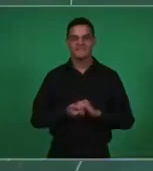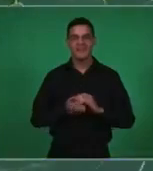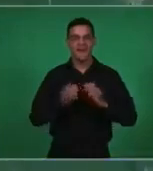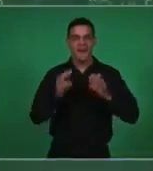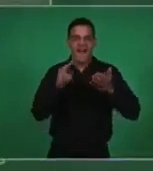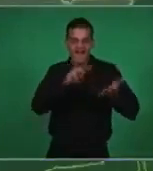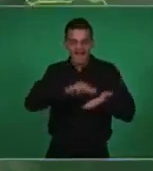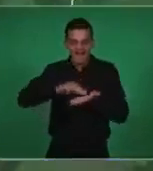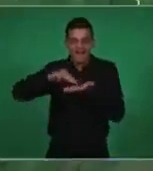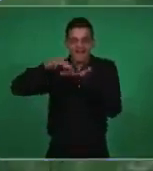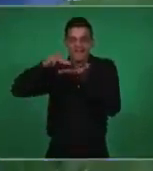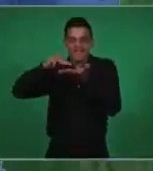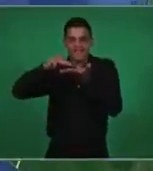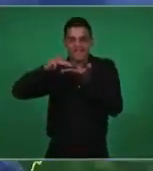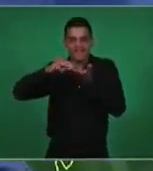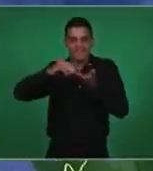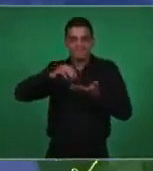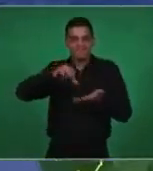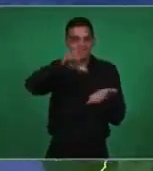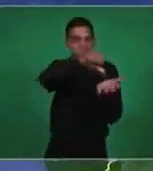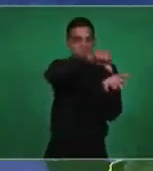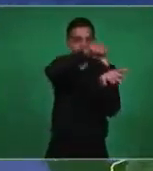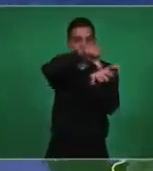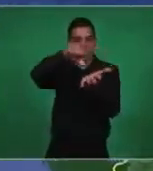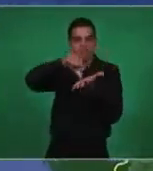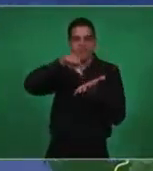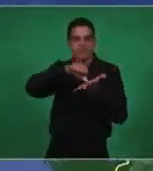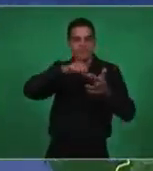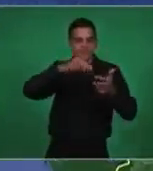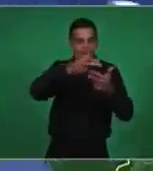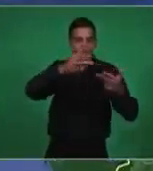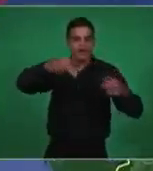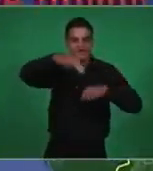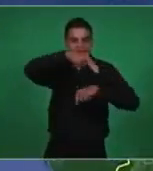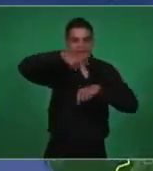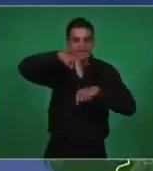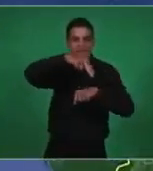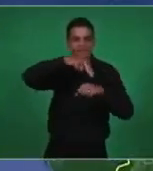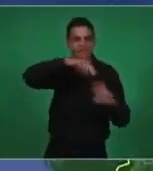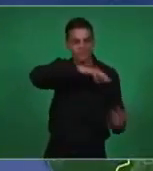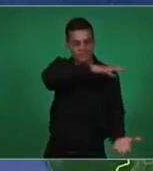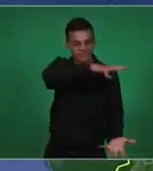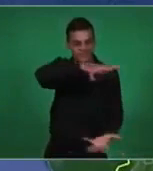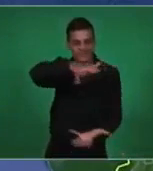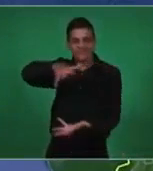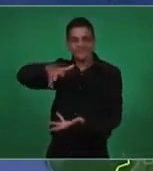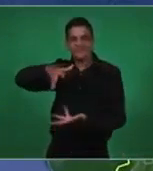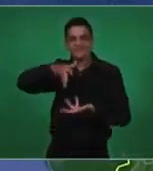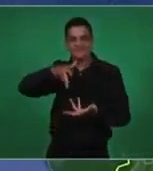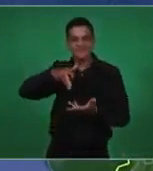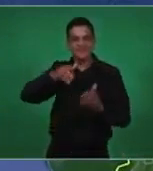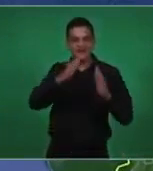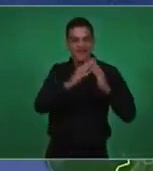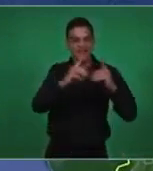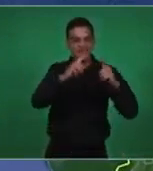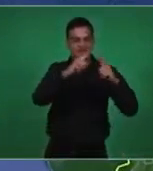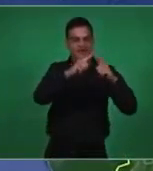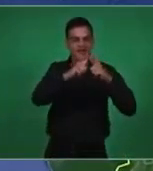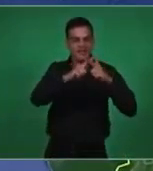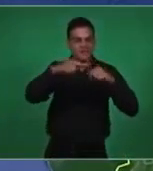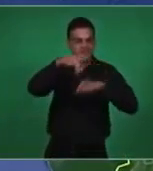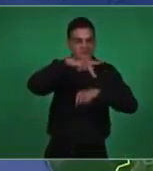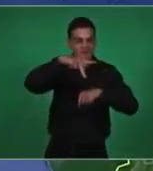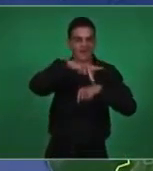The Maranatha Christian Church is present in nations from every continent of the planet. Church from countries in the